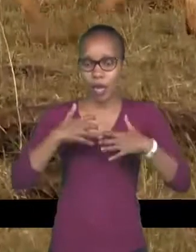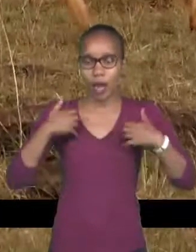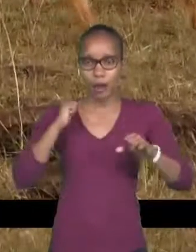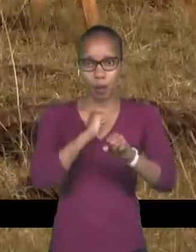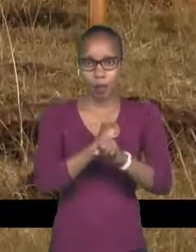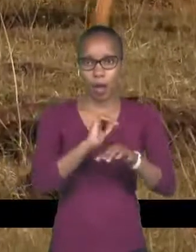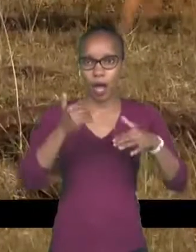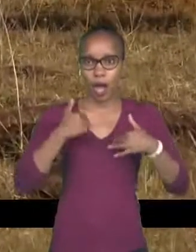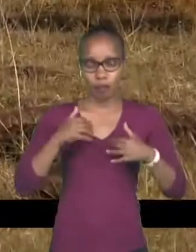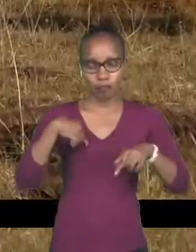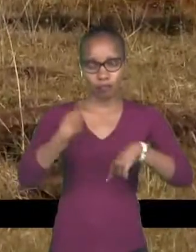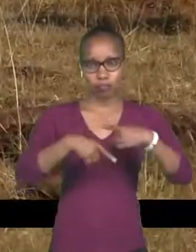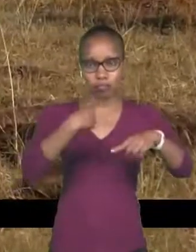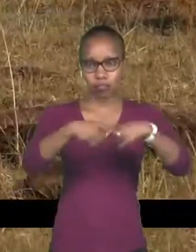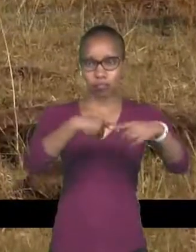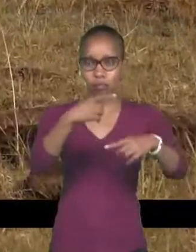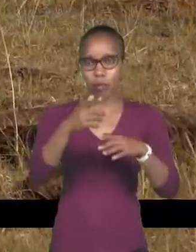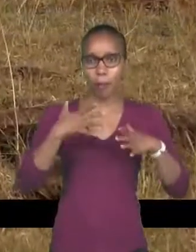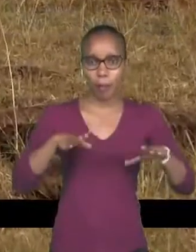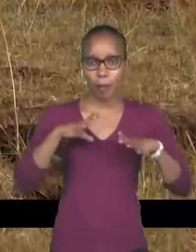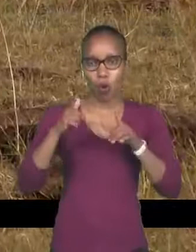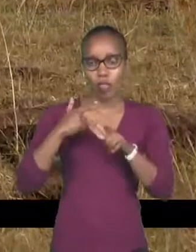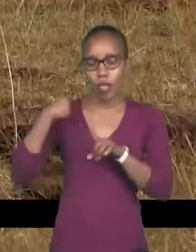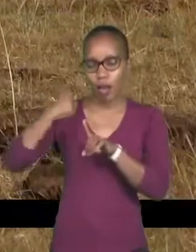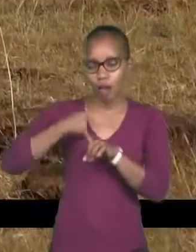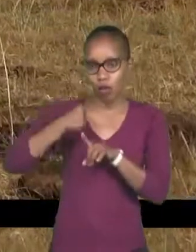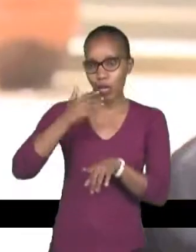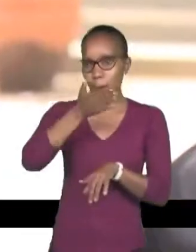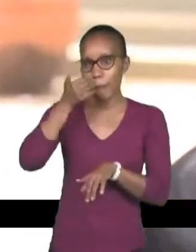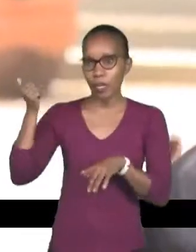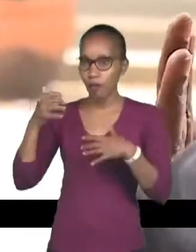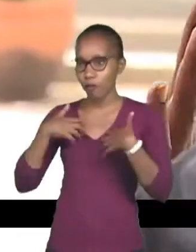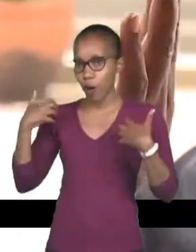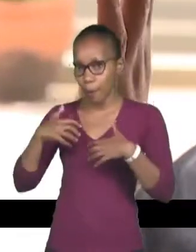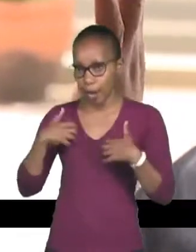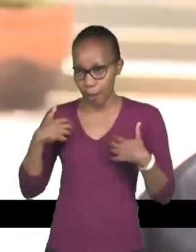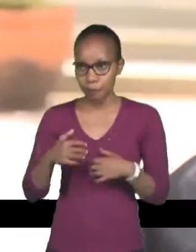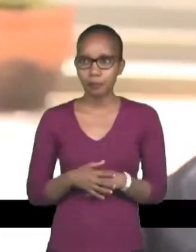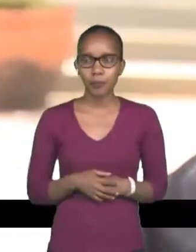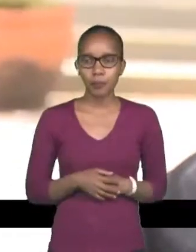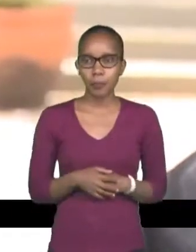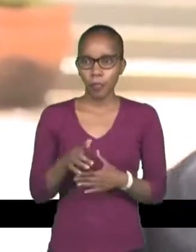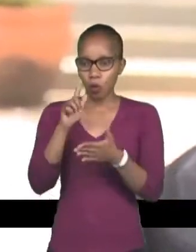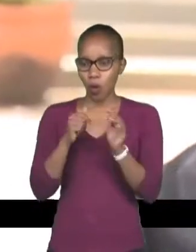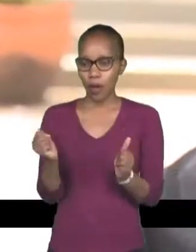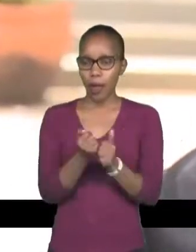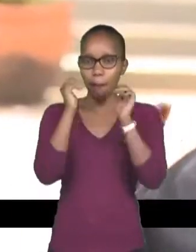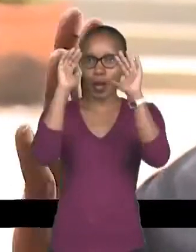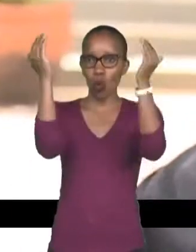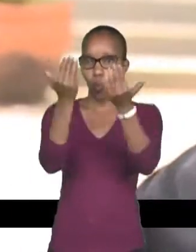a sustainable movement of people will care and advocate for better wildlife welfare. If you look at what is happening globally right